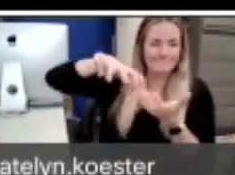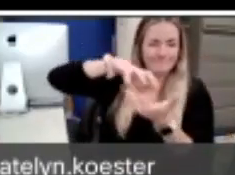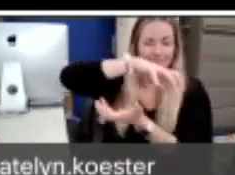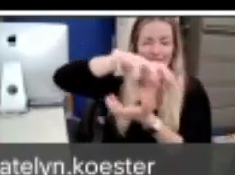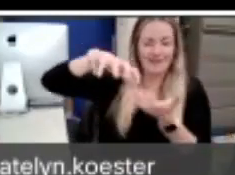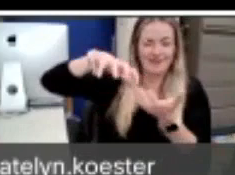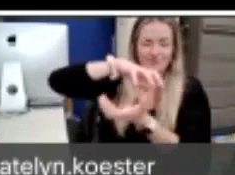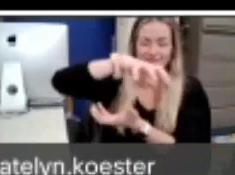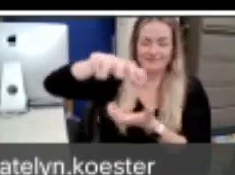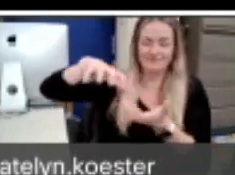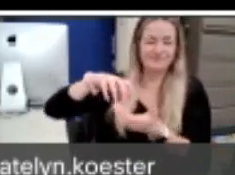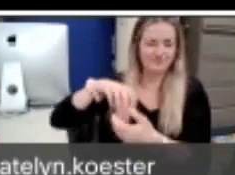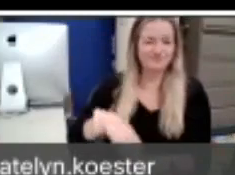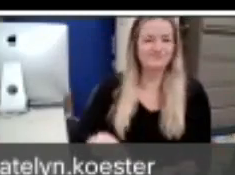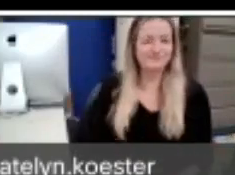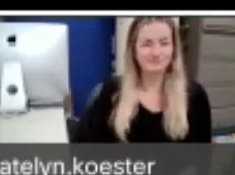Clouds.